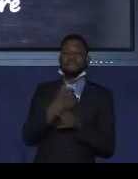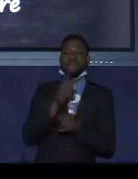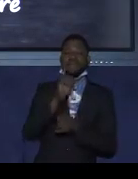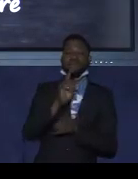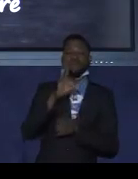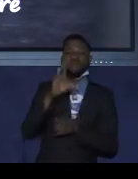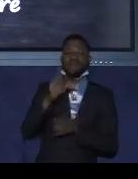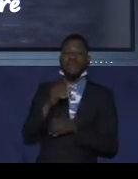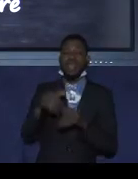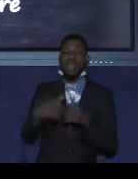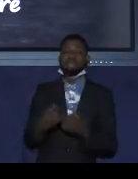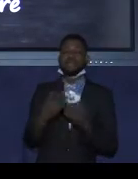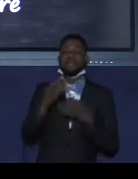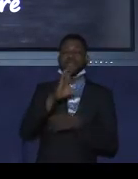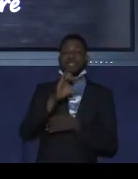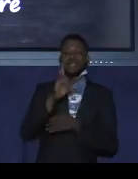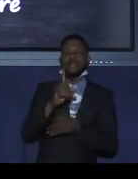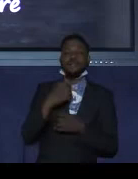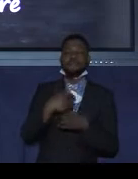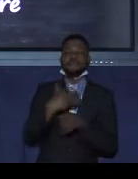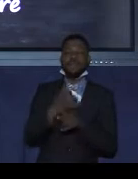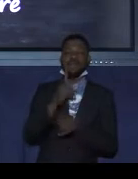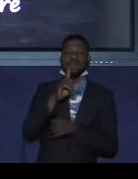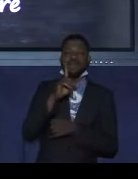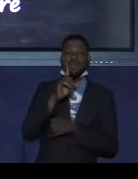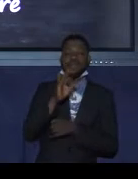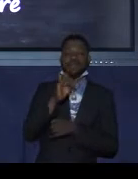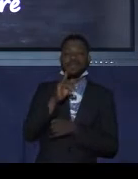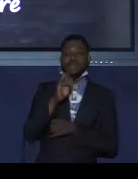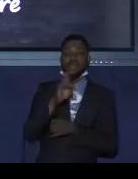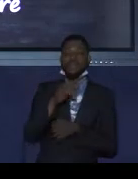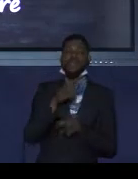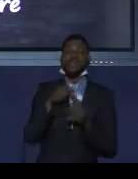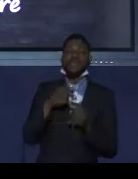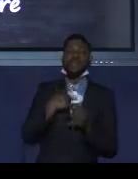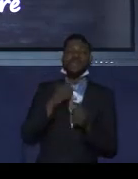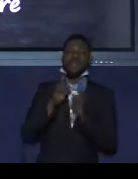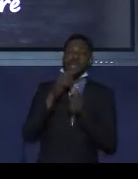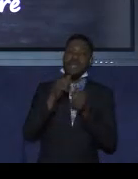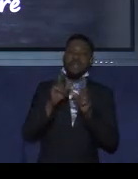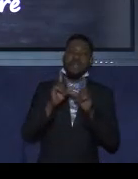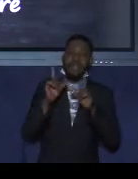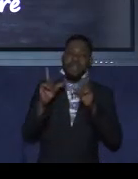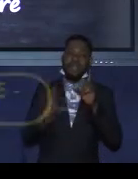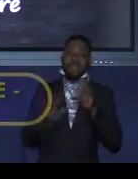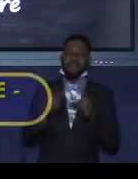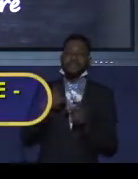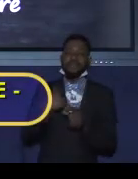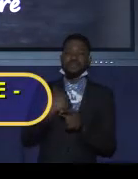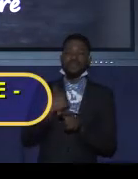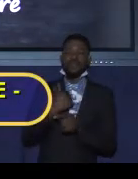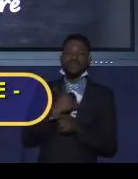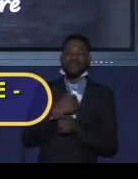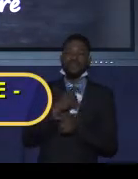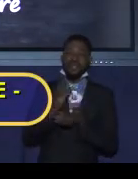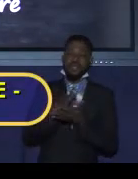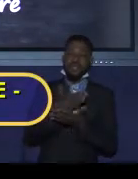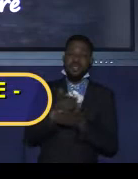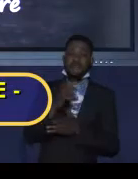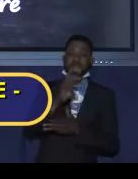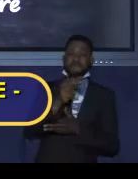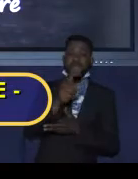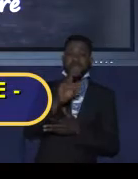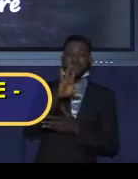How many centiliter make 1 liter? When we were talking about length, we sang that song,